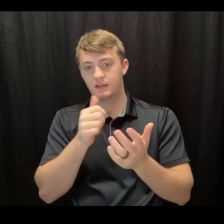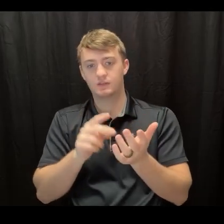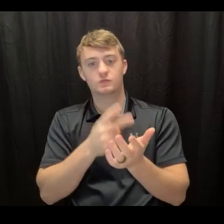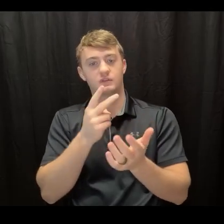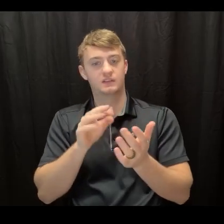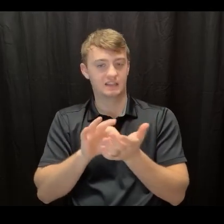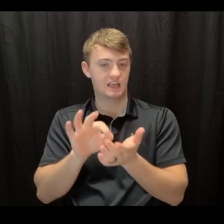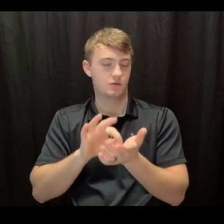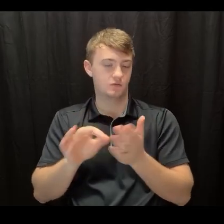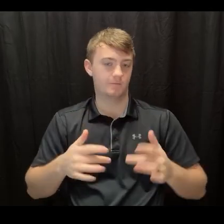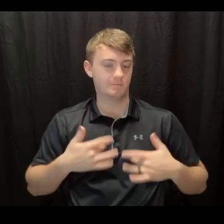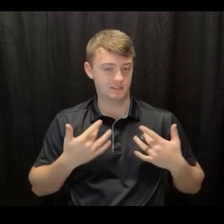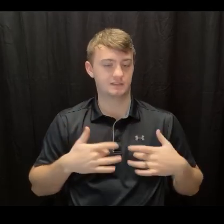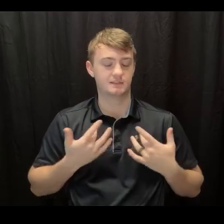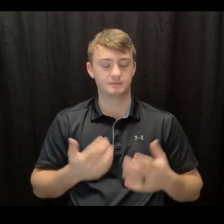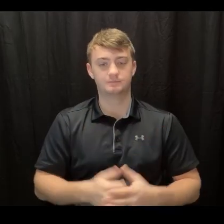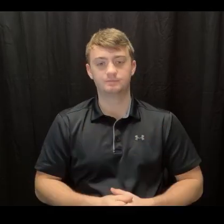of events.